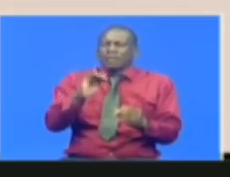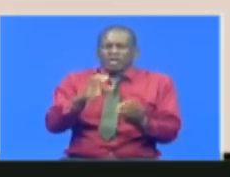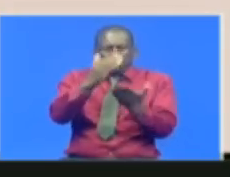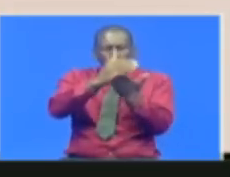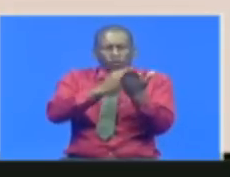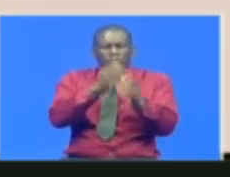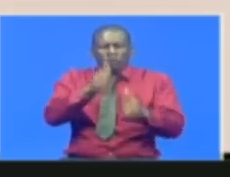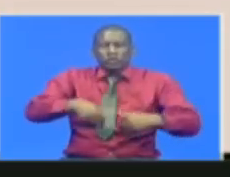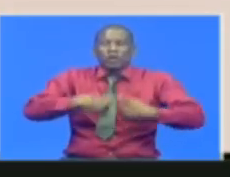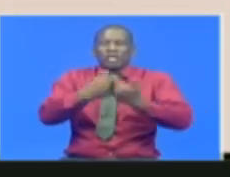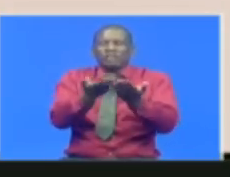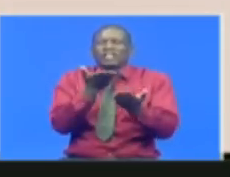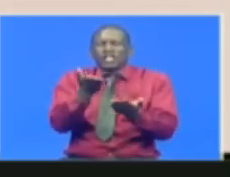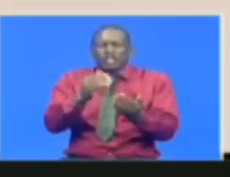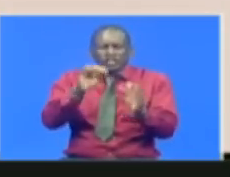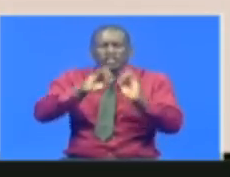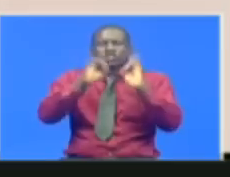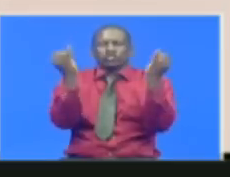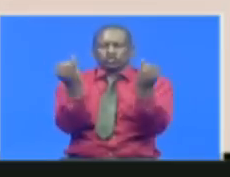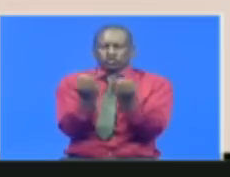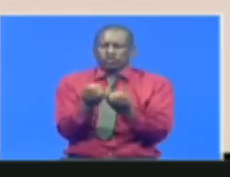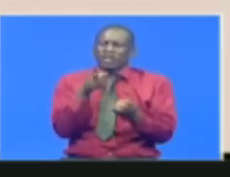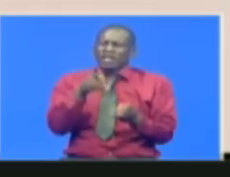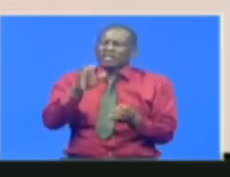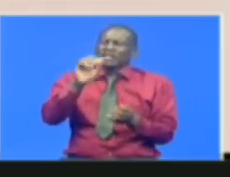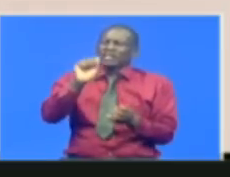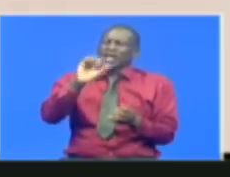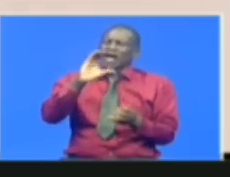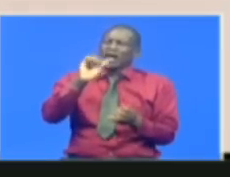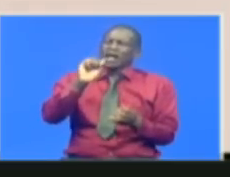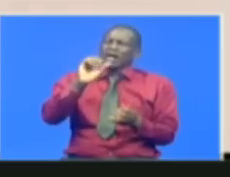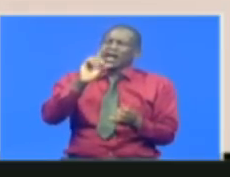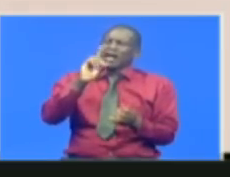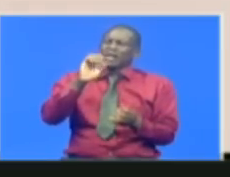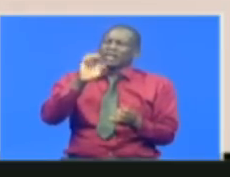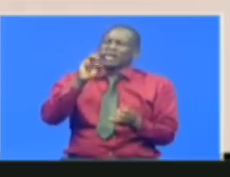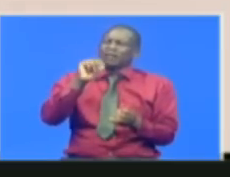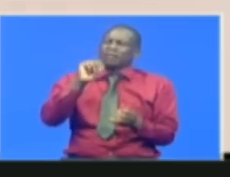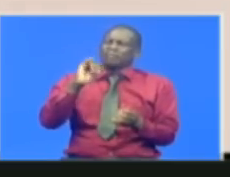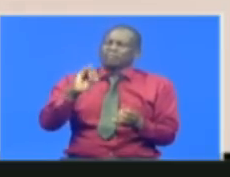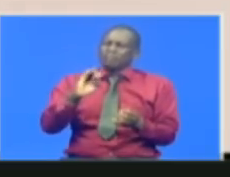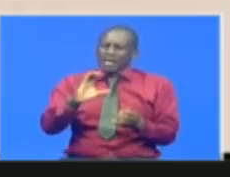these institutions. These academic programs must be relevant,